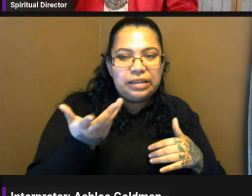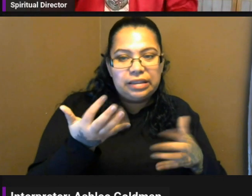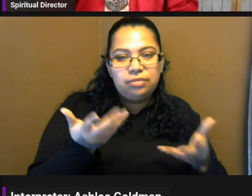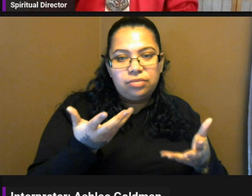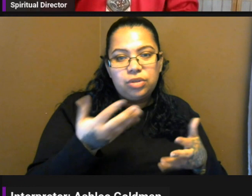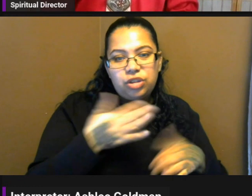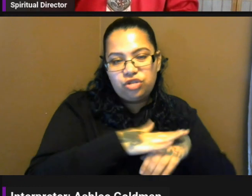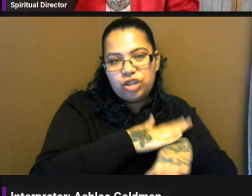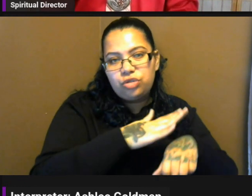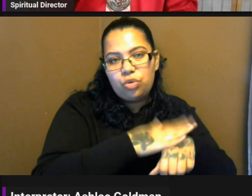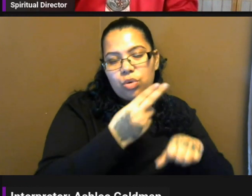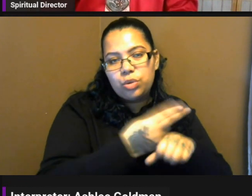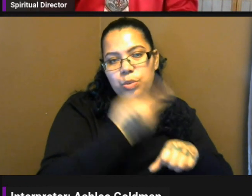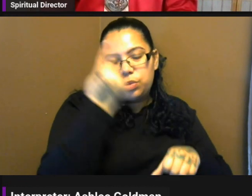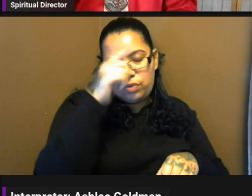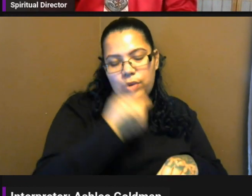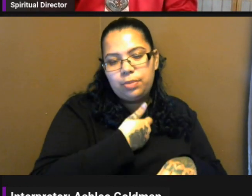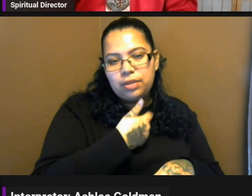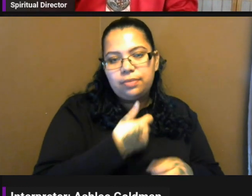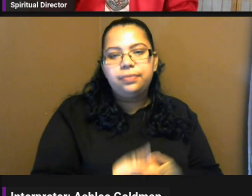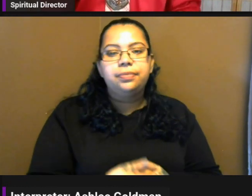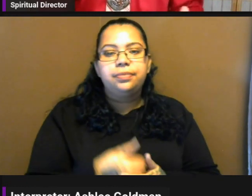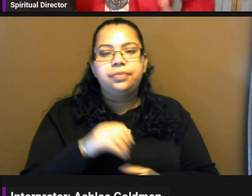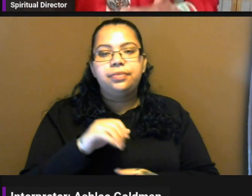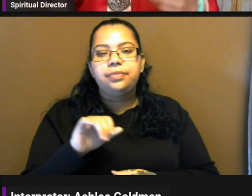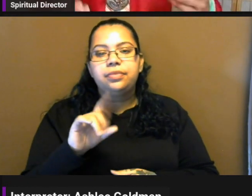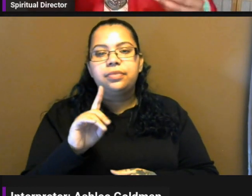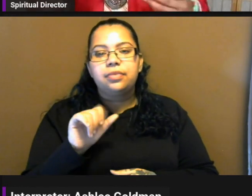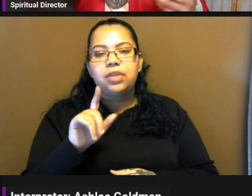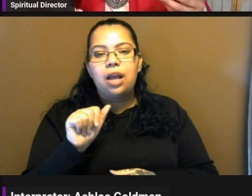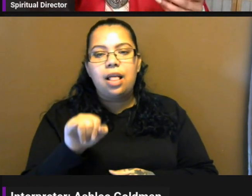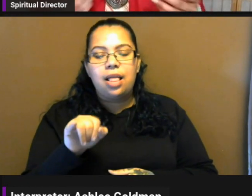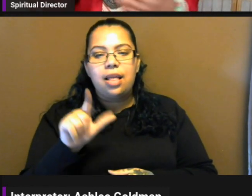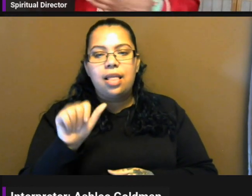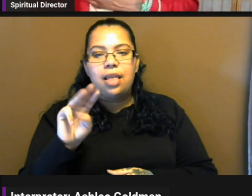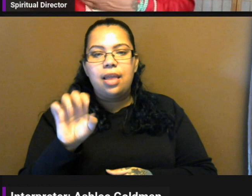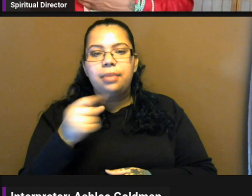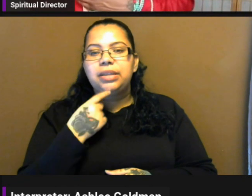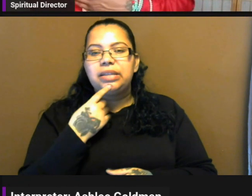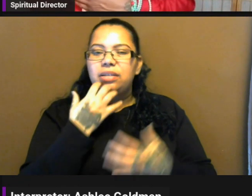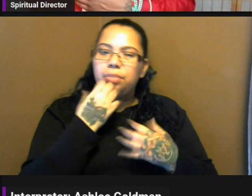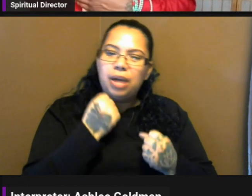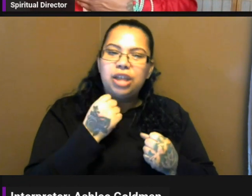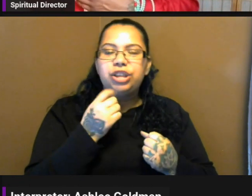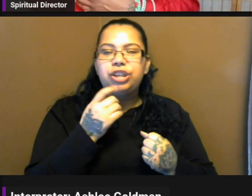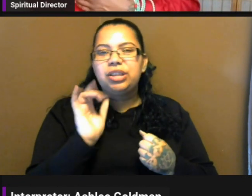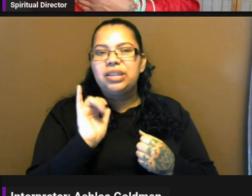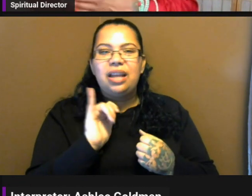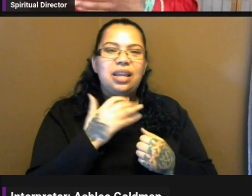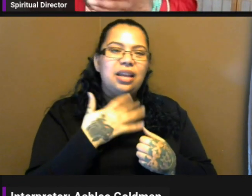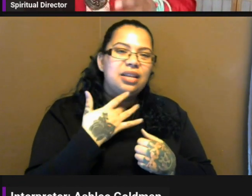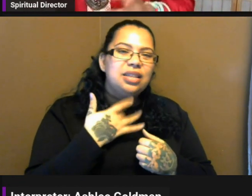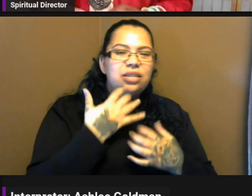Because as the Dalai Lama says, compassion is something that is like a sense of care. How are we caring